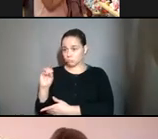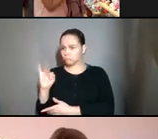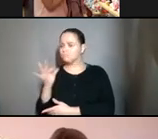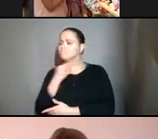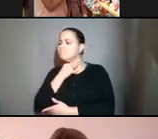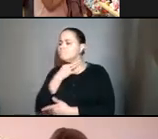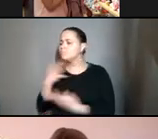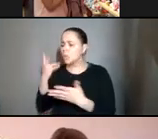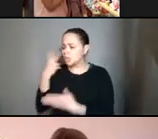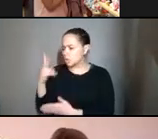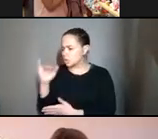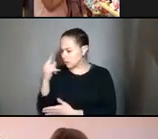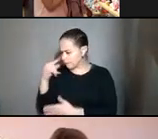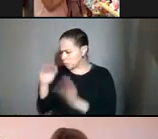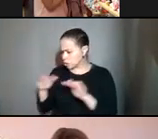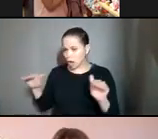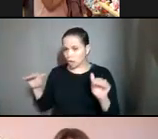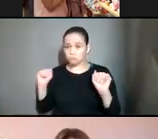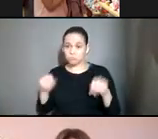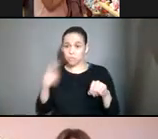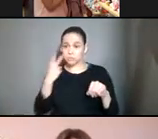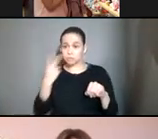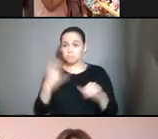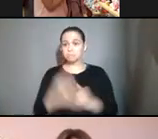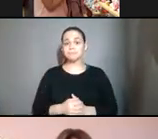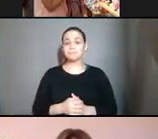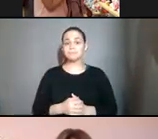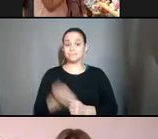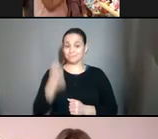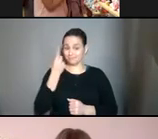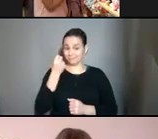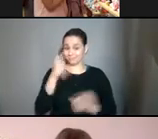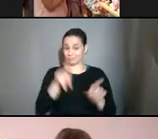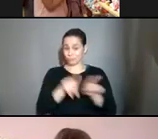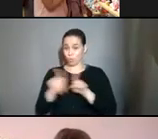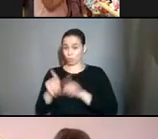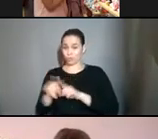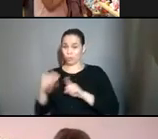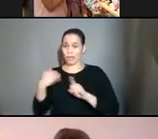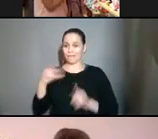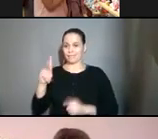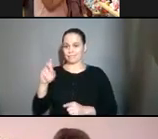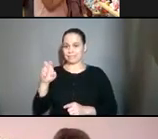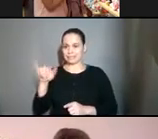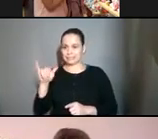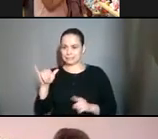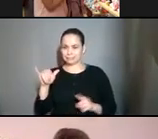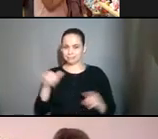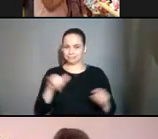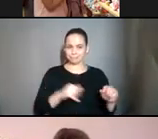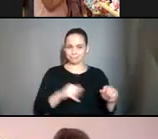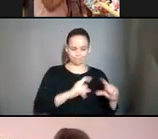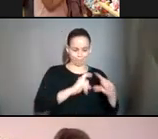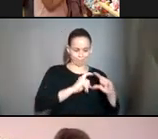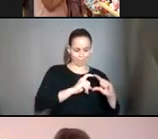your child. There is also a key at the bottom of the page. The green circle with the